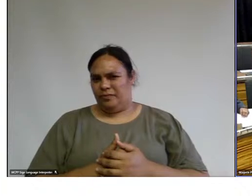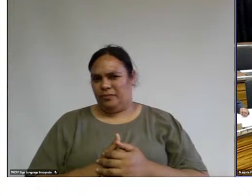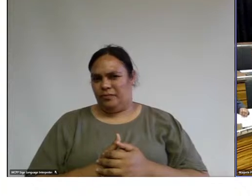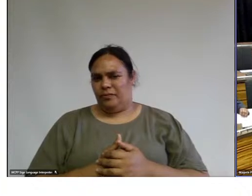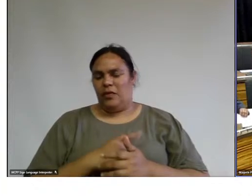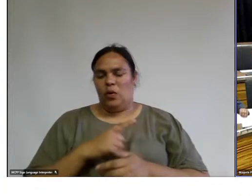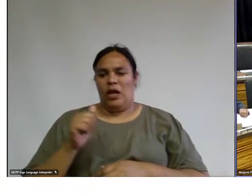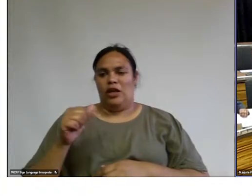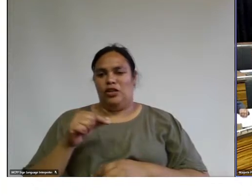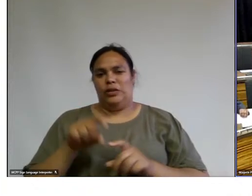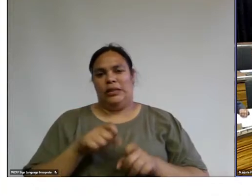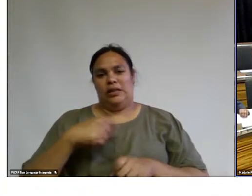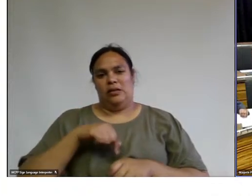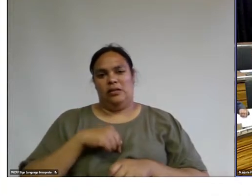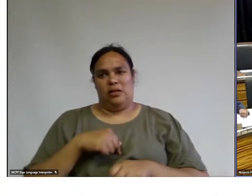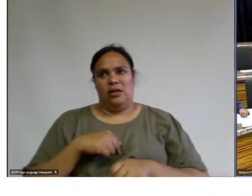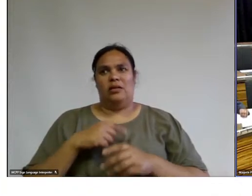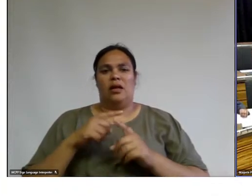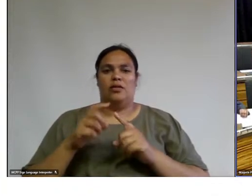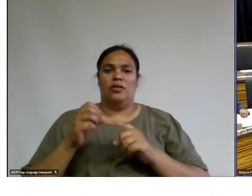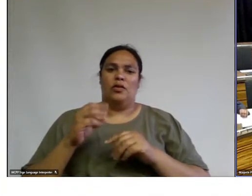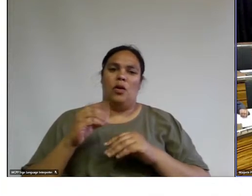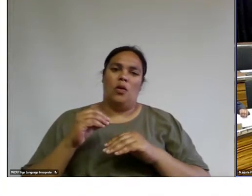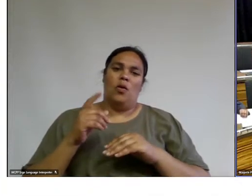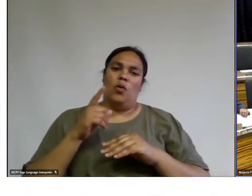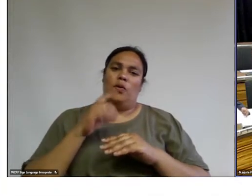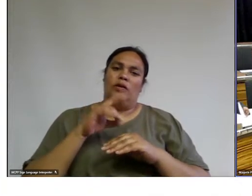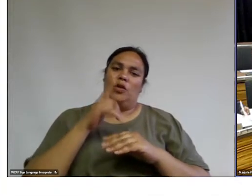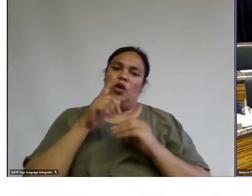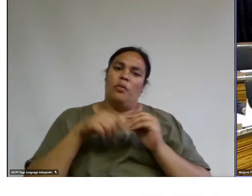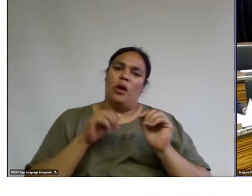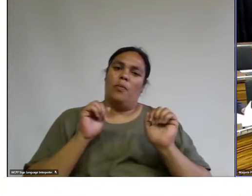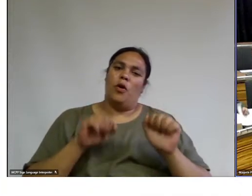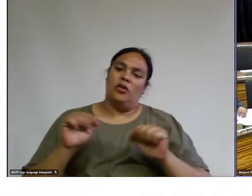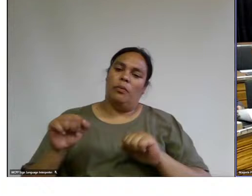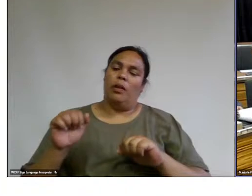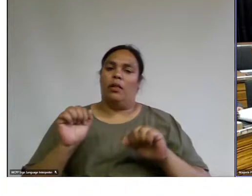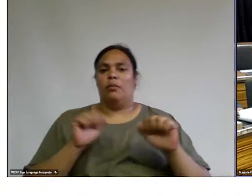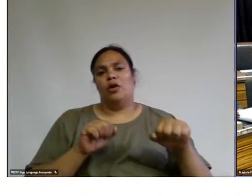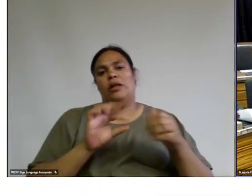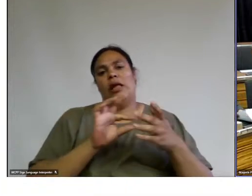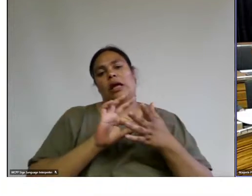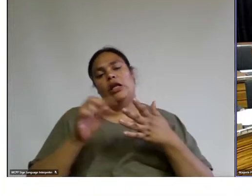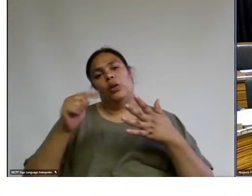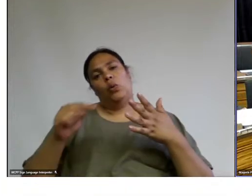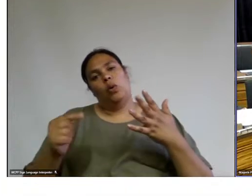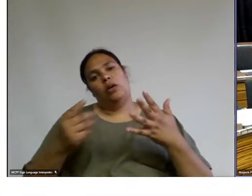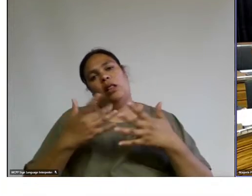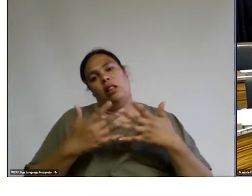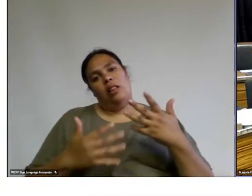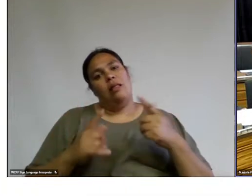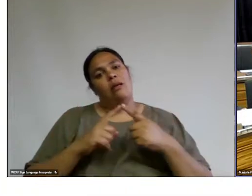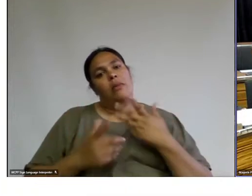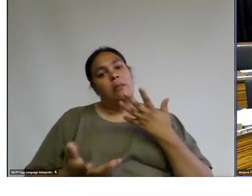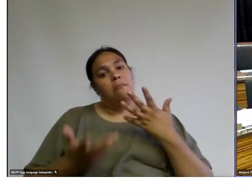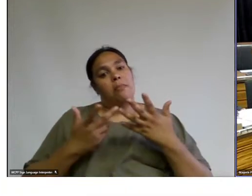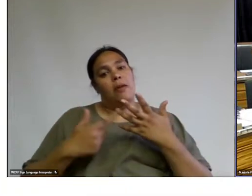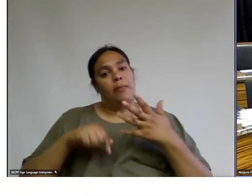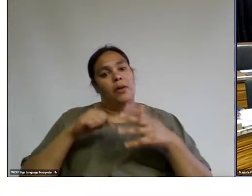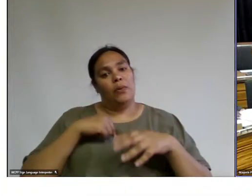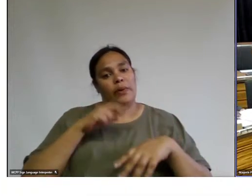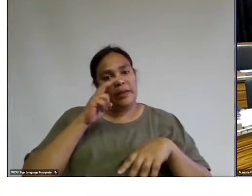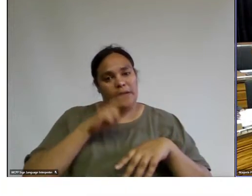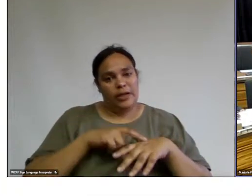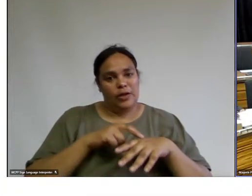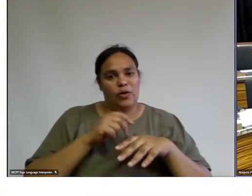on. So I think basically when you start talking about the cost, what is the cost of clean audits and so on, it may be that we have to